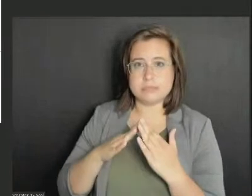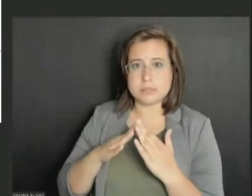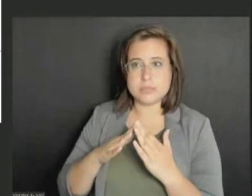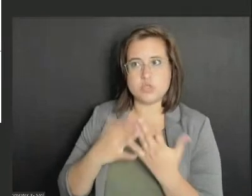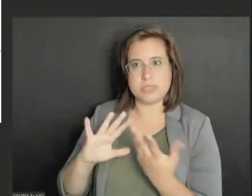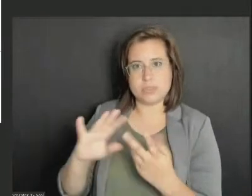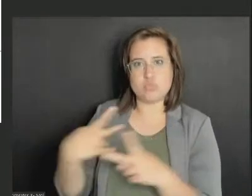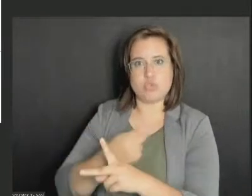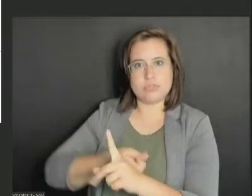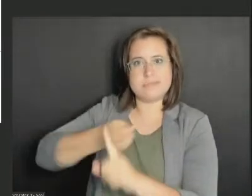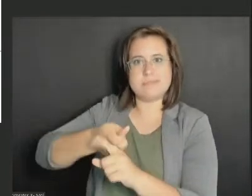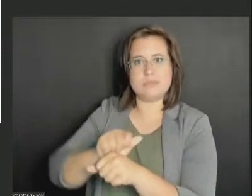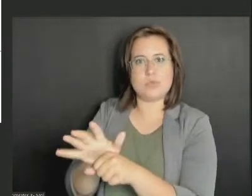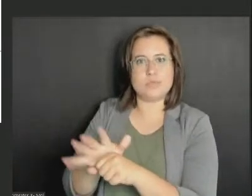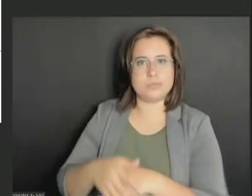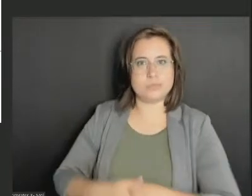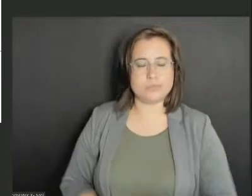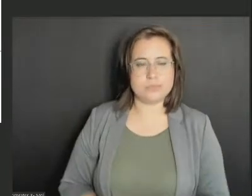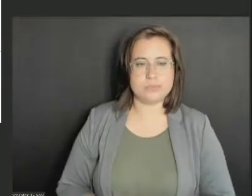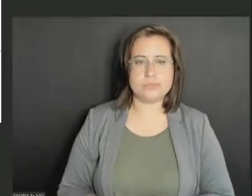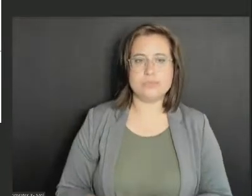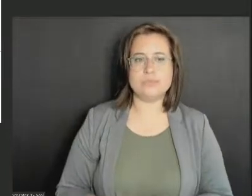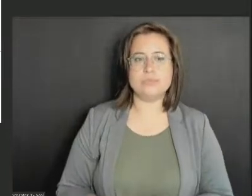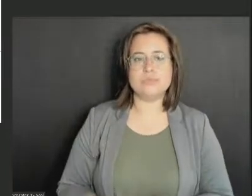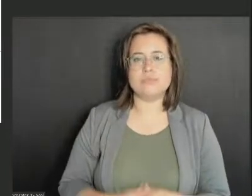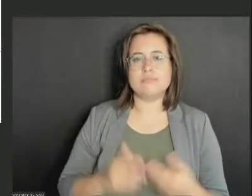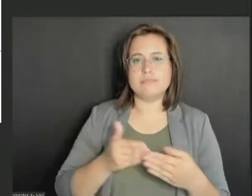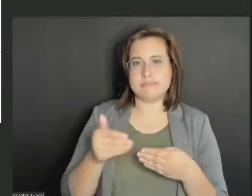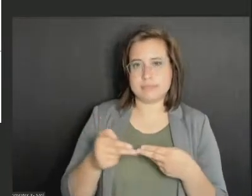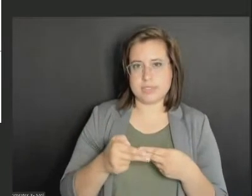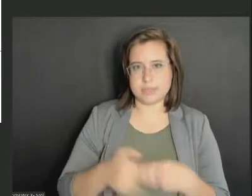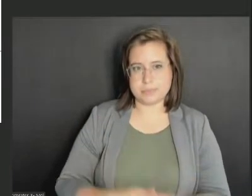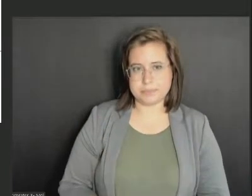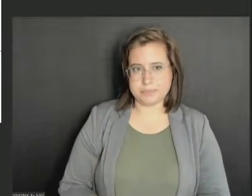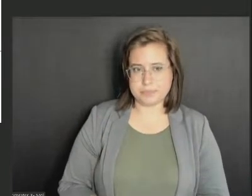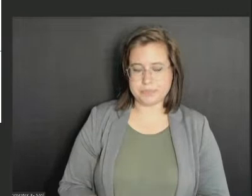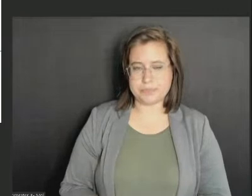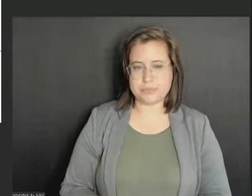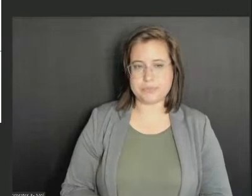by COVID-19. Next slide, please.